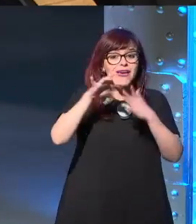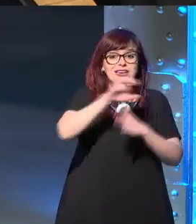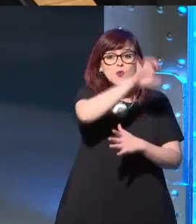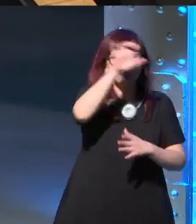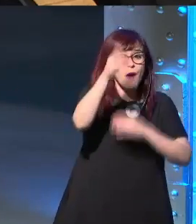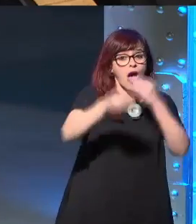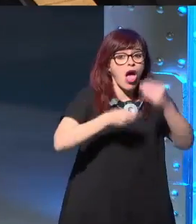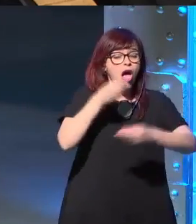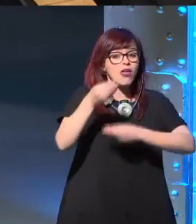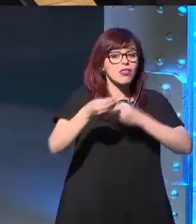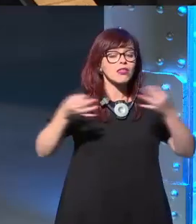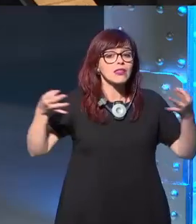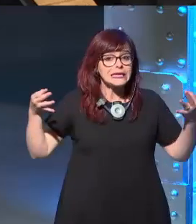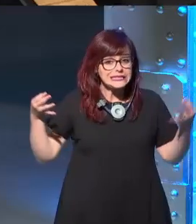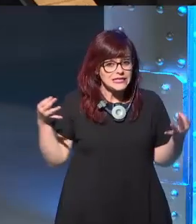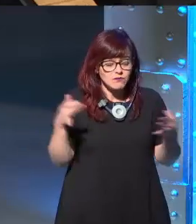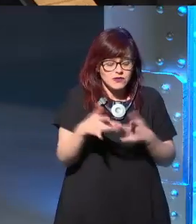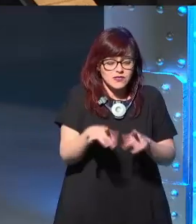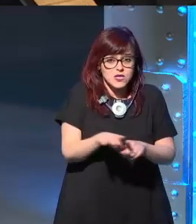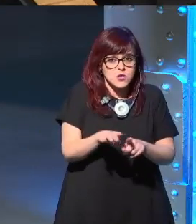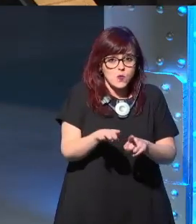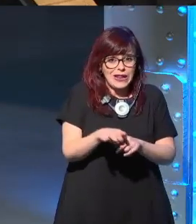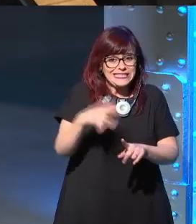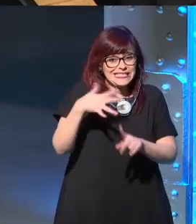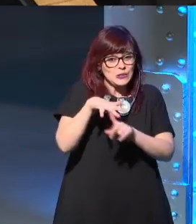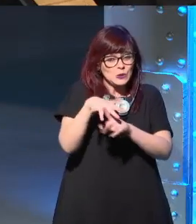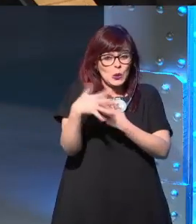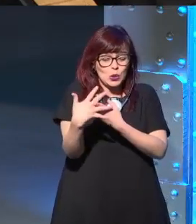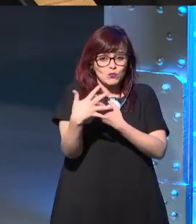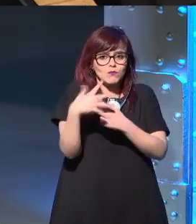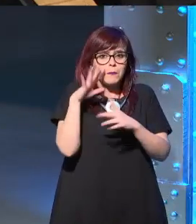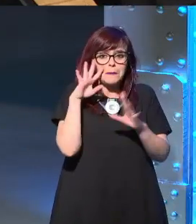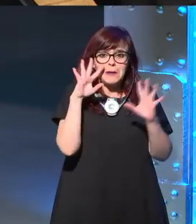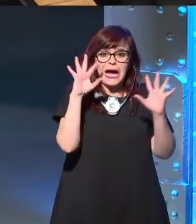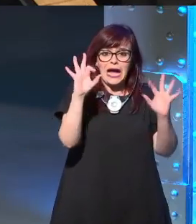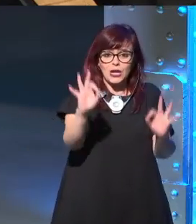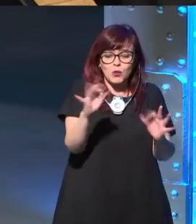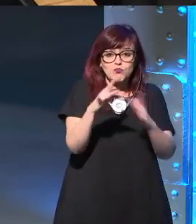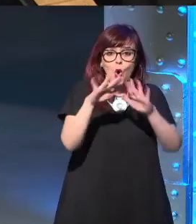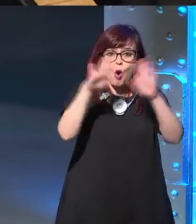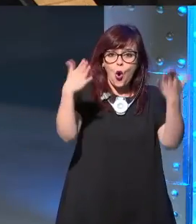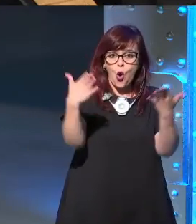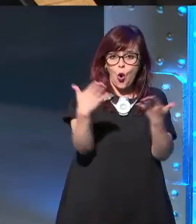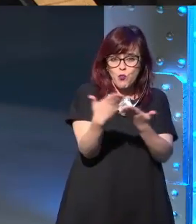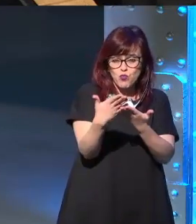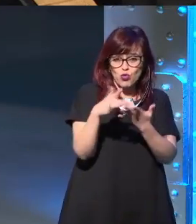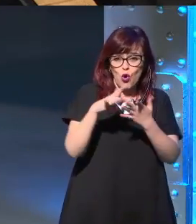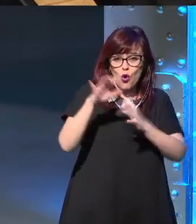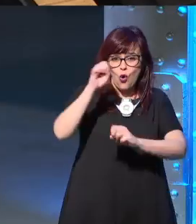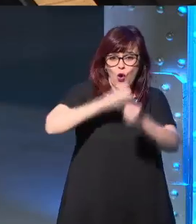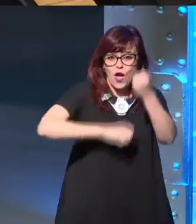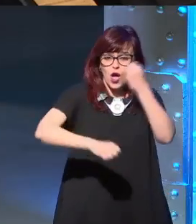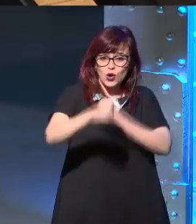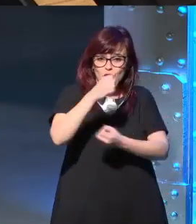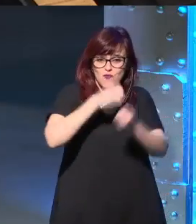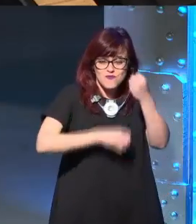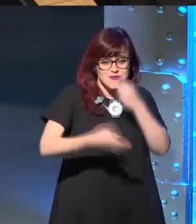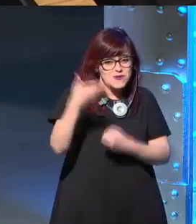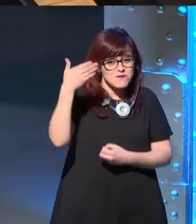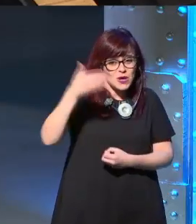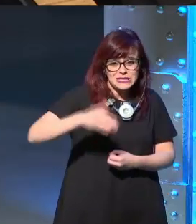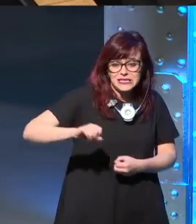sacrificing, because in a world where economic growth and power over other nations is so important and like the ultimate